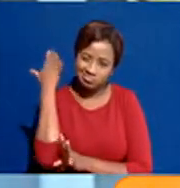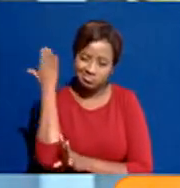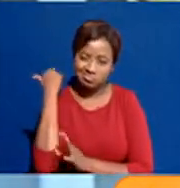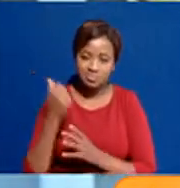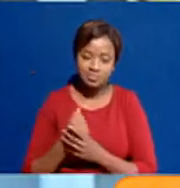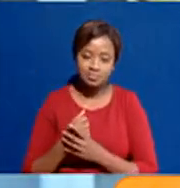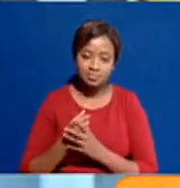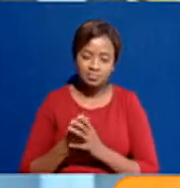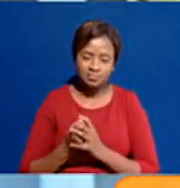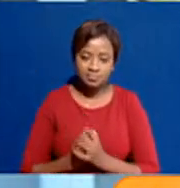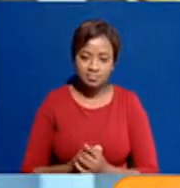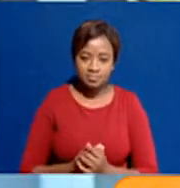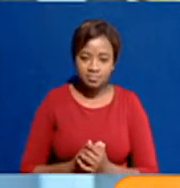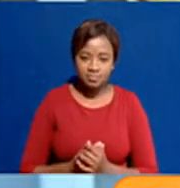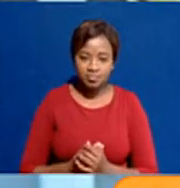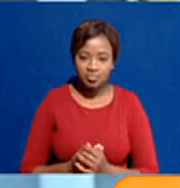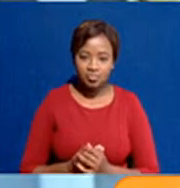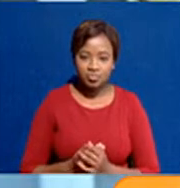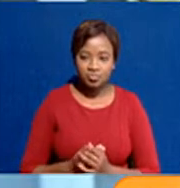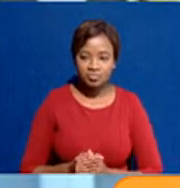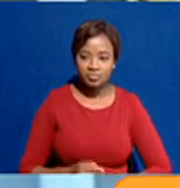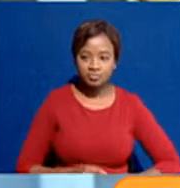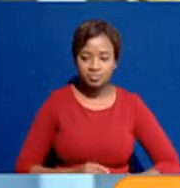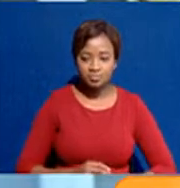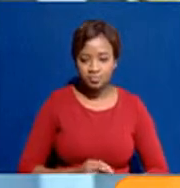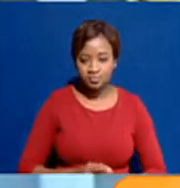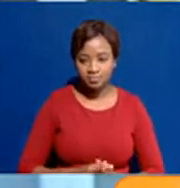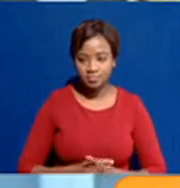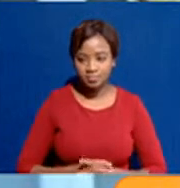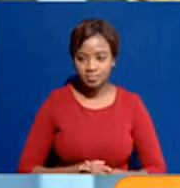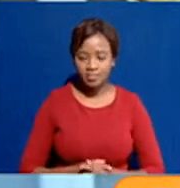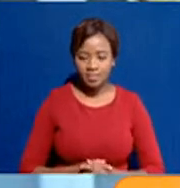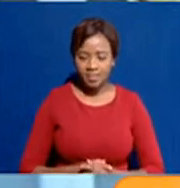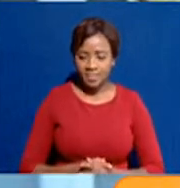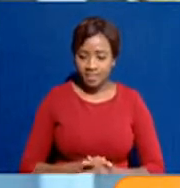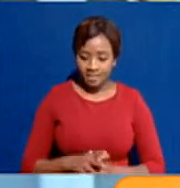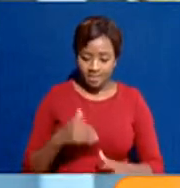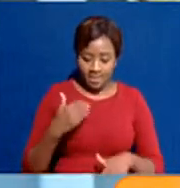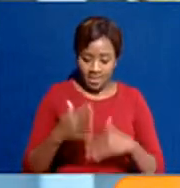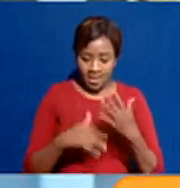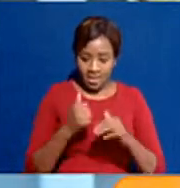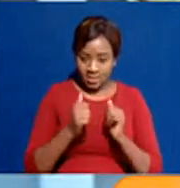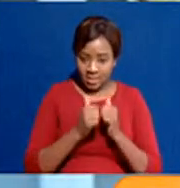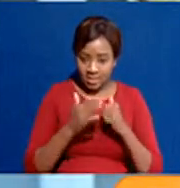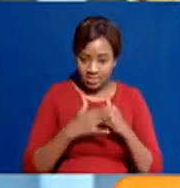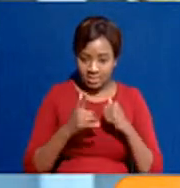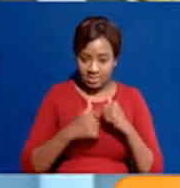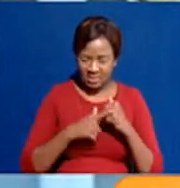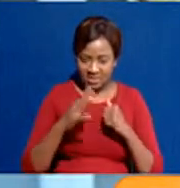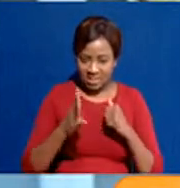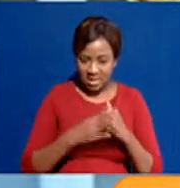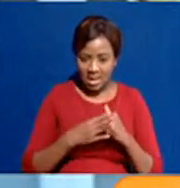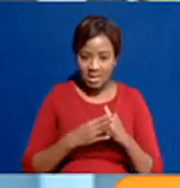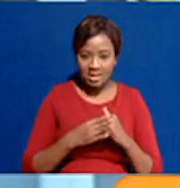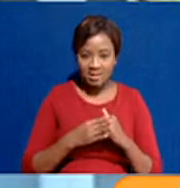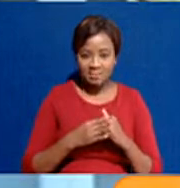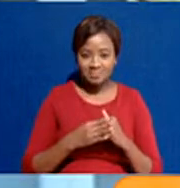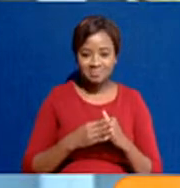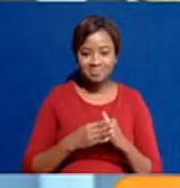a central kind of system. By 69, Jaramogi Oginga Odinga was